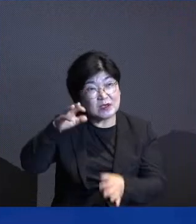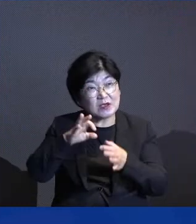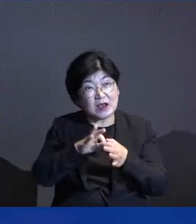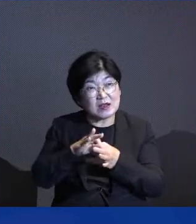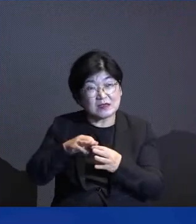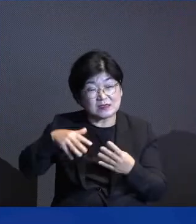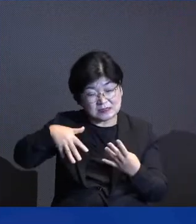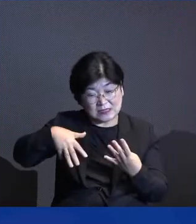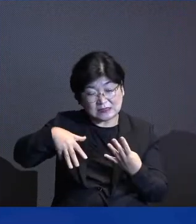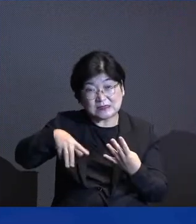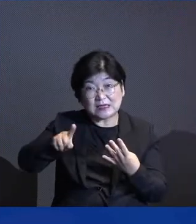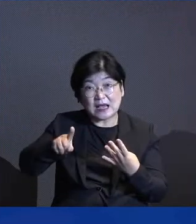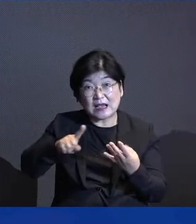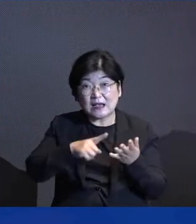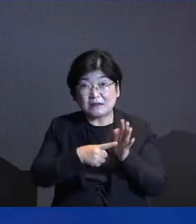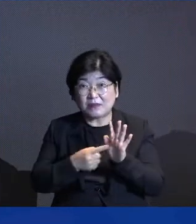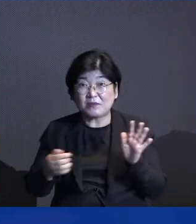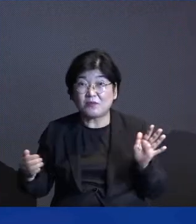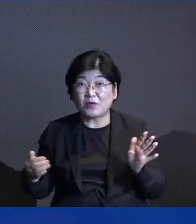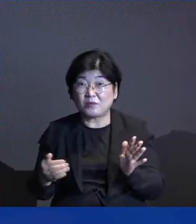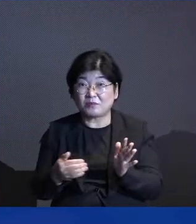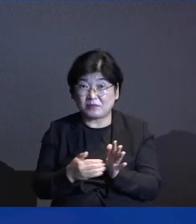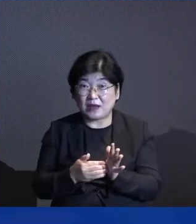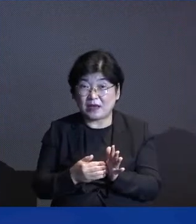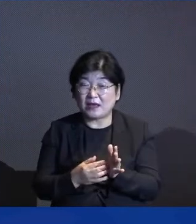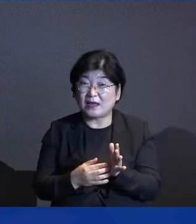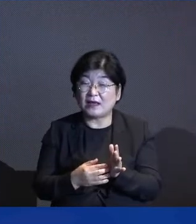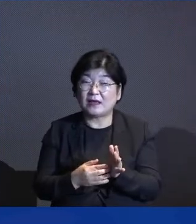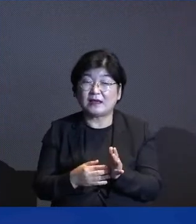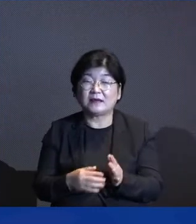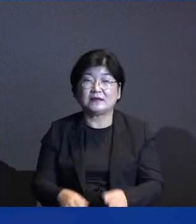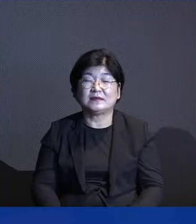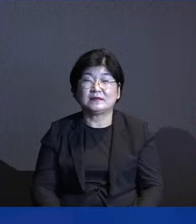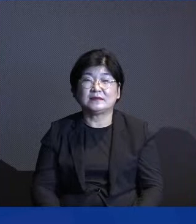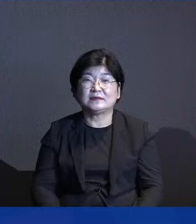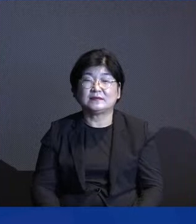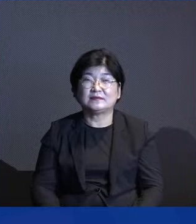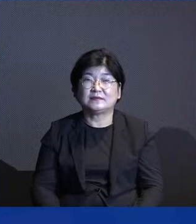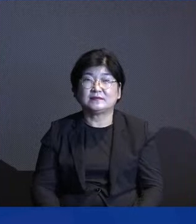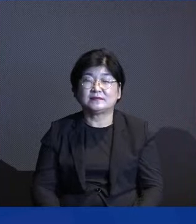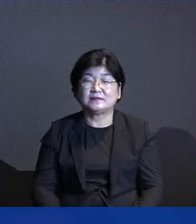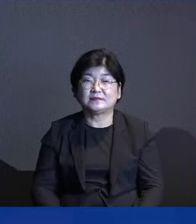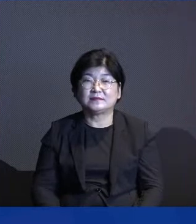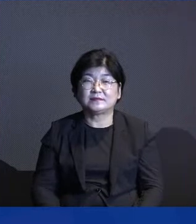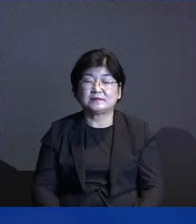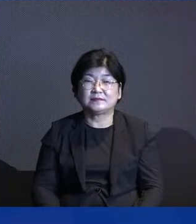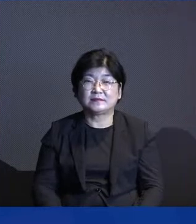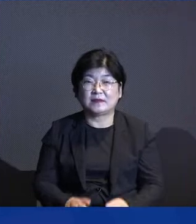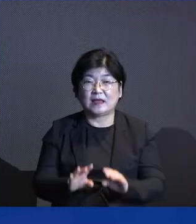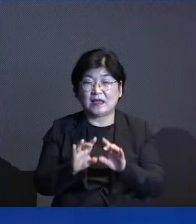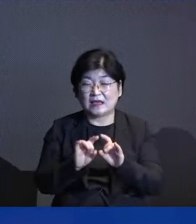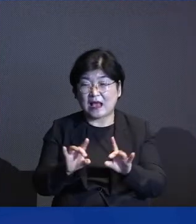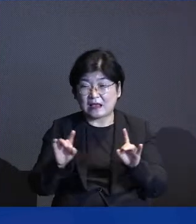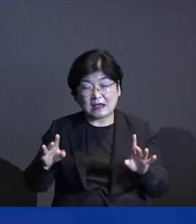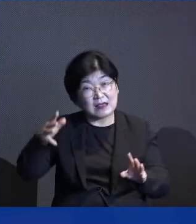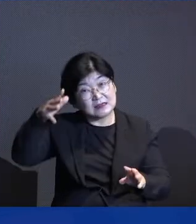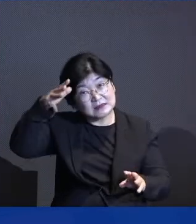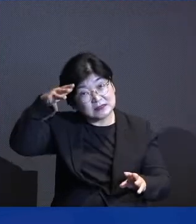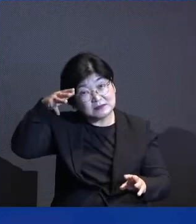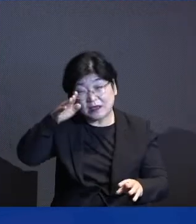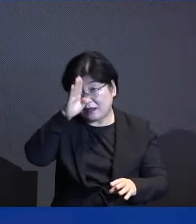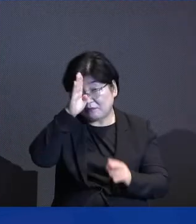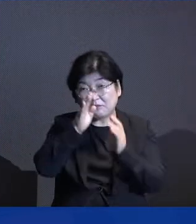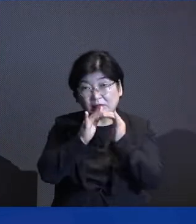to enhance dementia policy context based on the needs of affected individuals. Also, it has